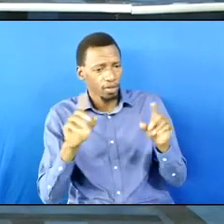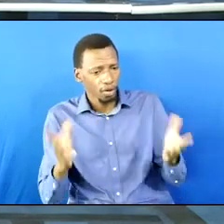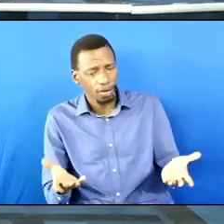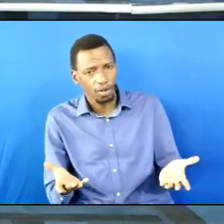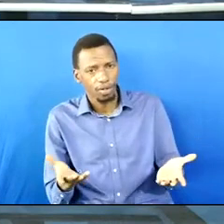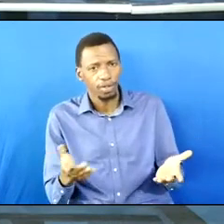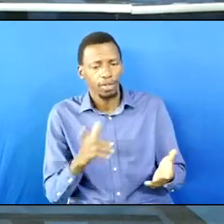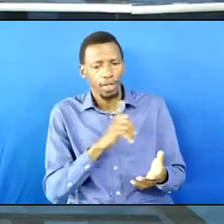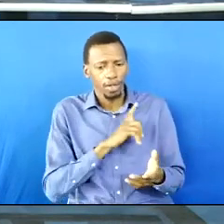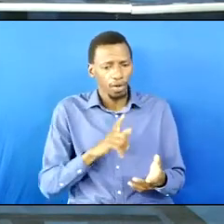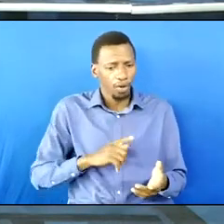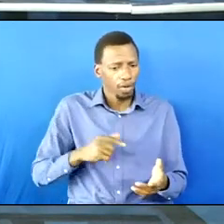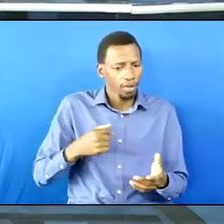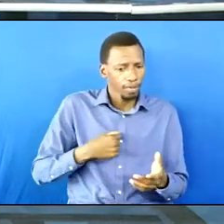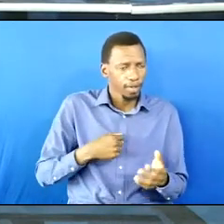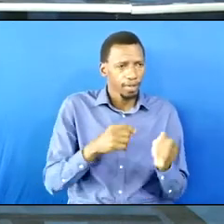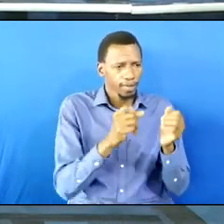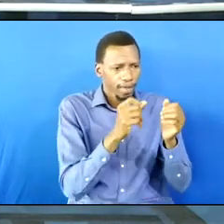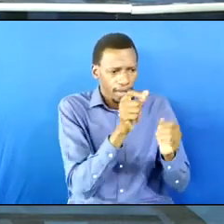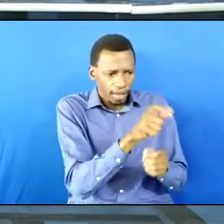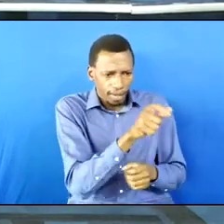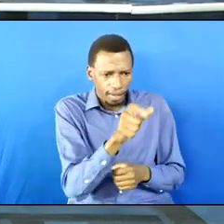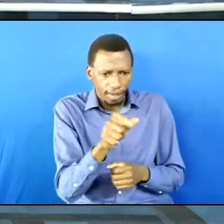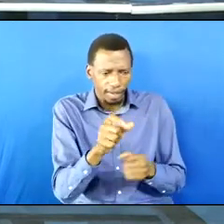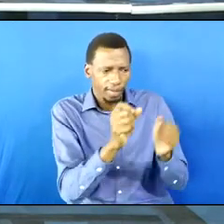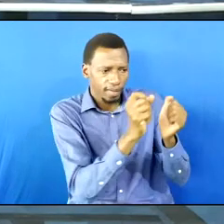is it I? 11 times.